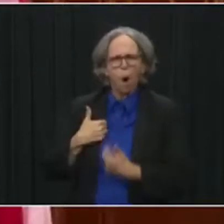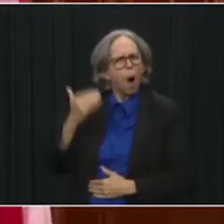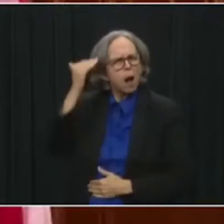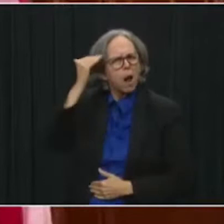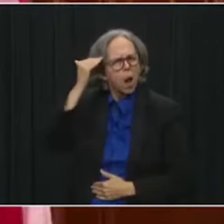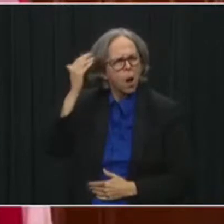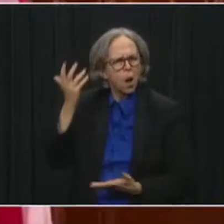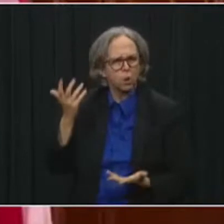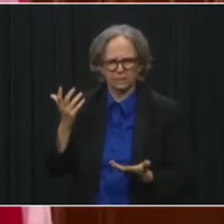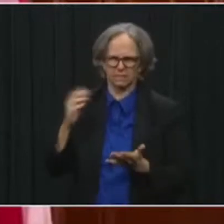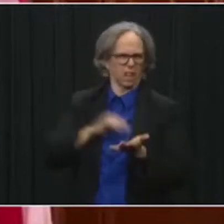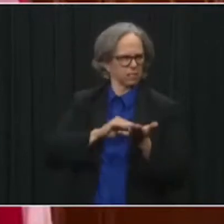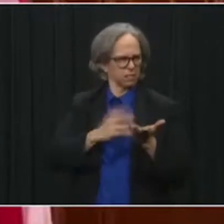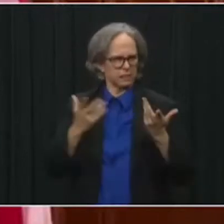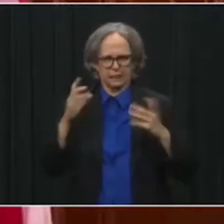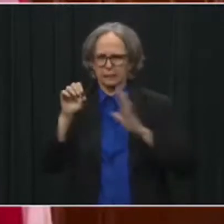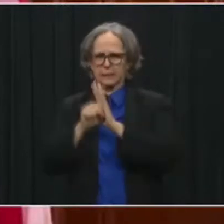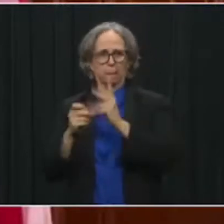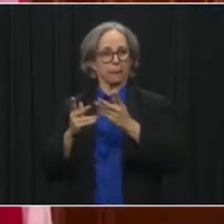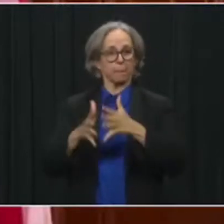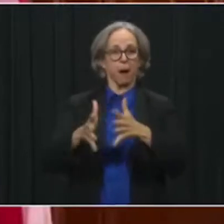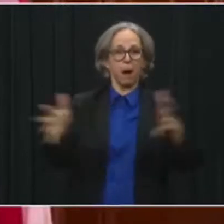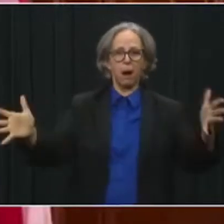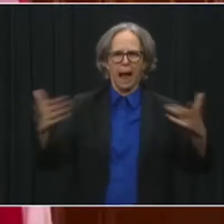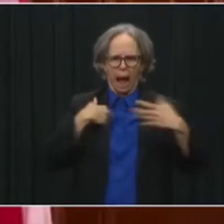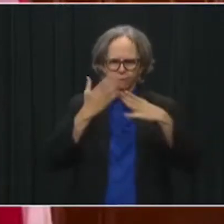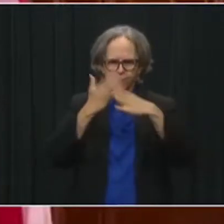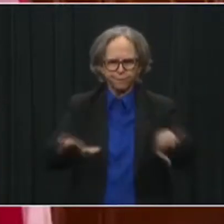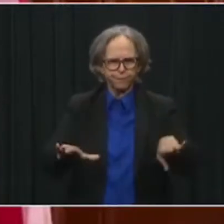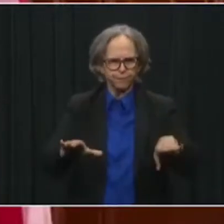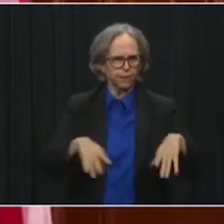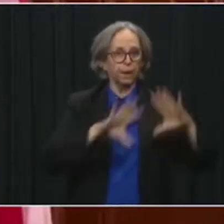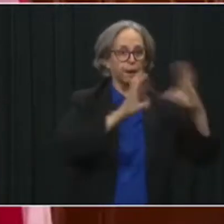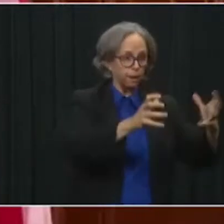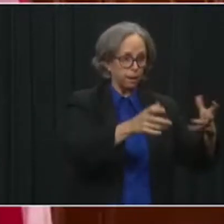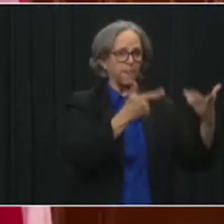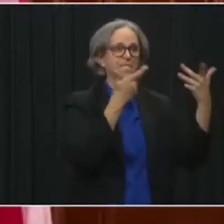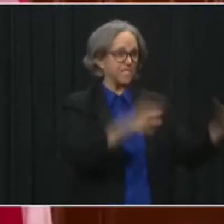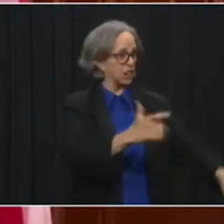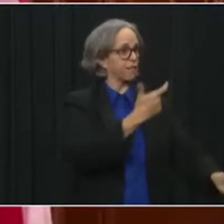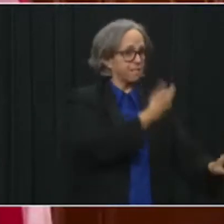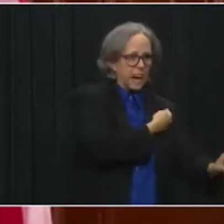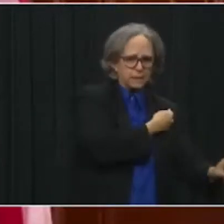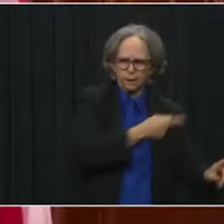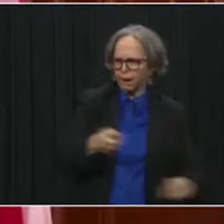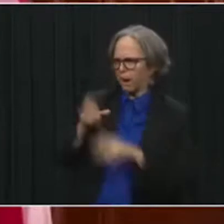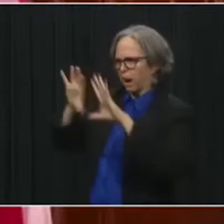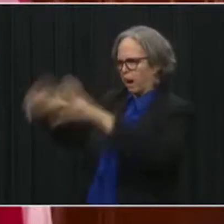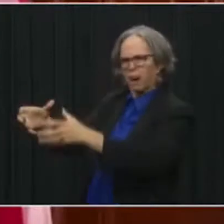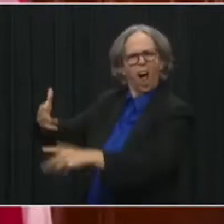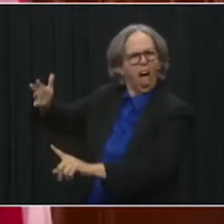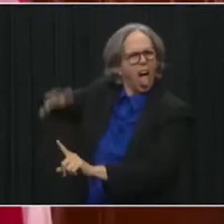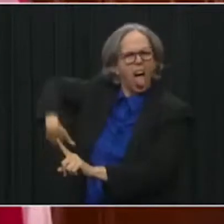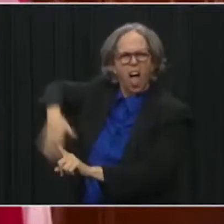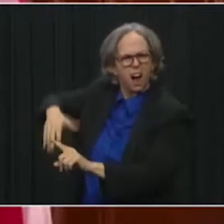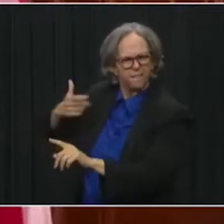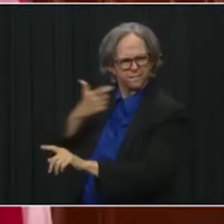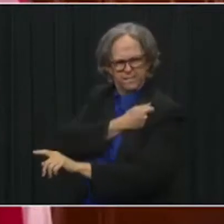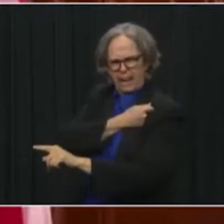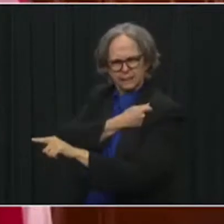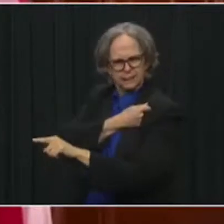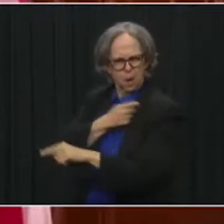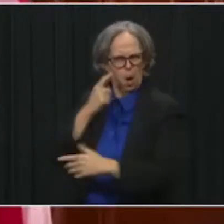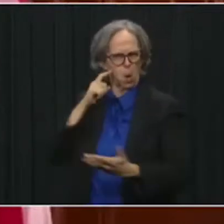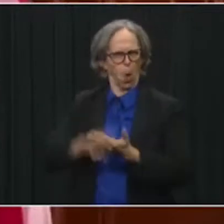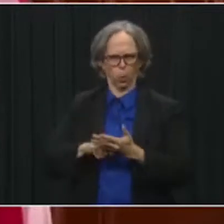people, those who are vaccinated and those who are not vaccinated. 2 groups of people,